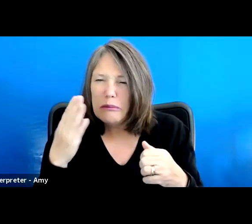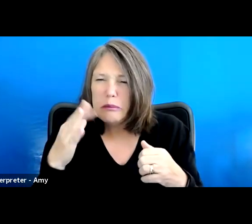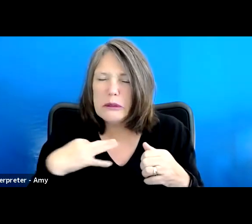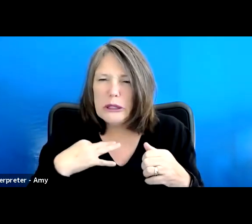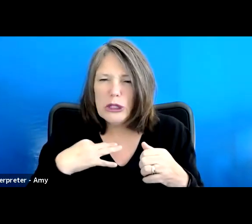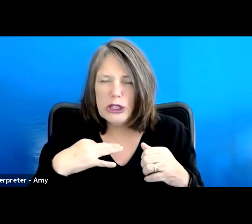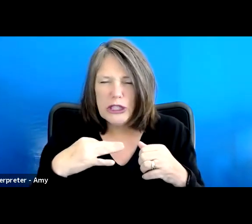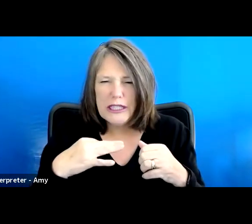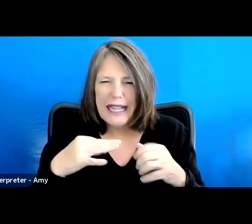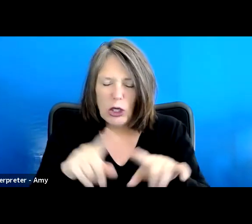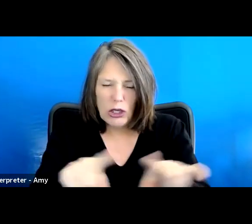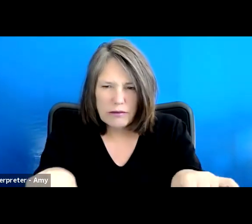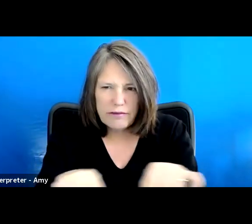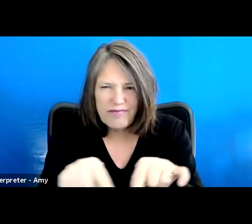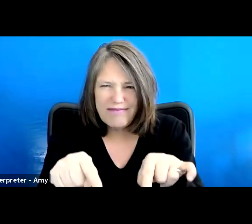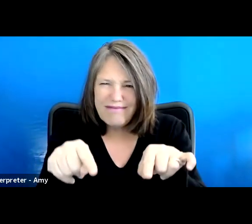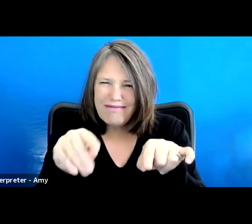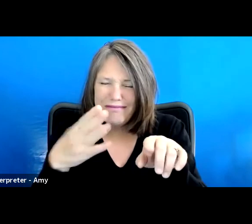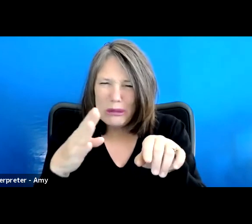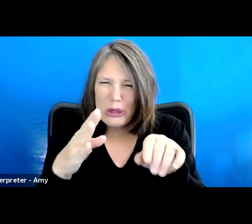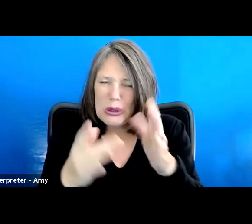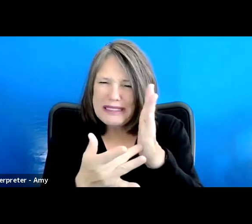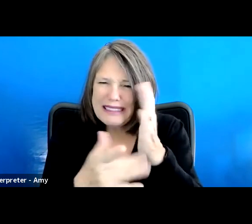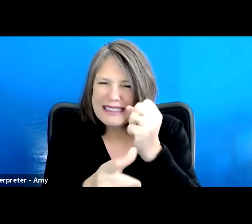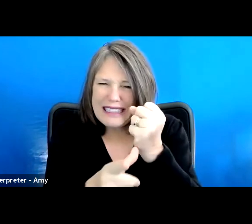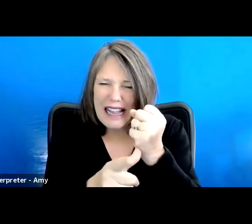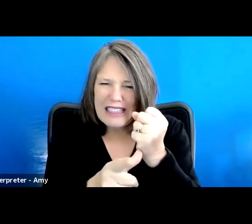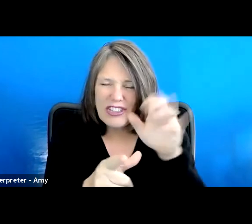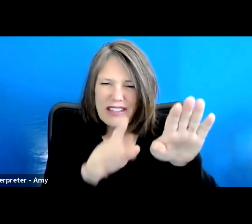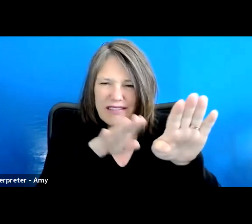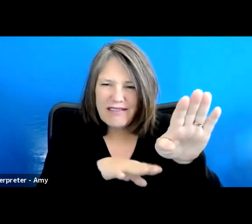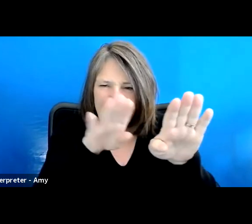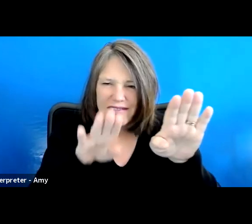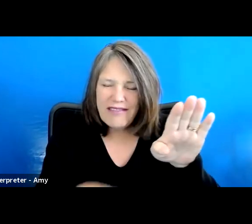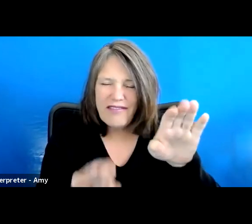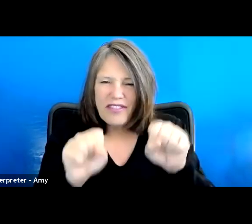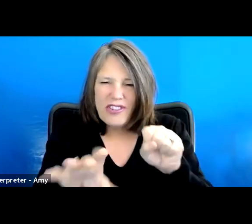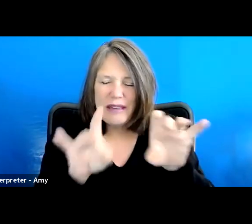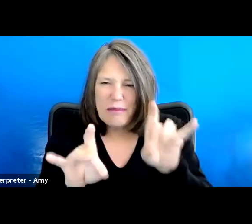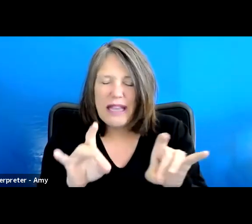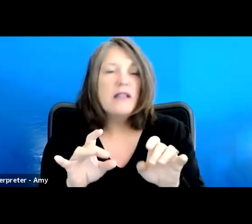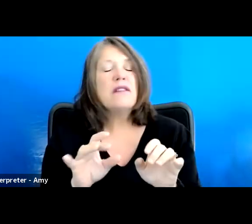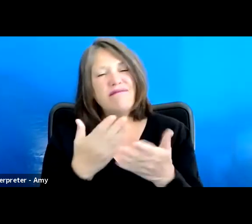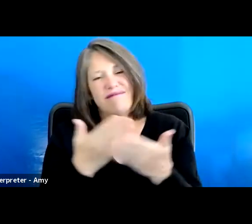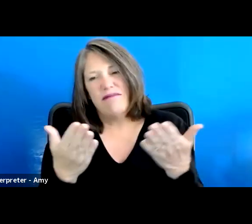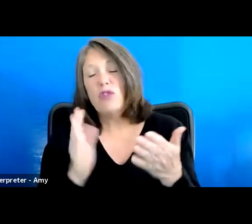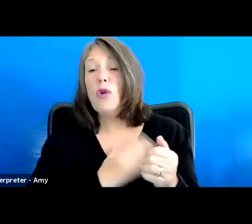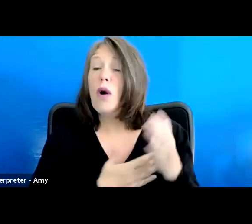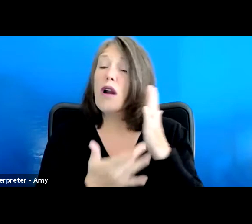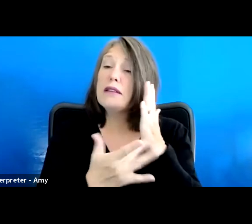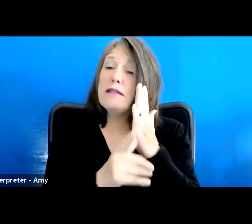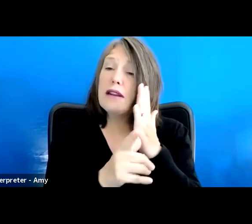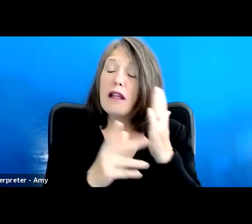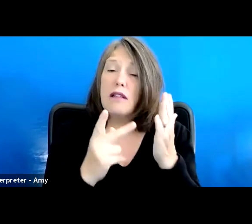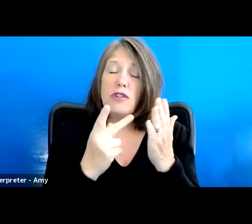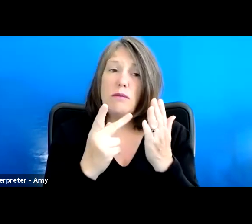technology that's blue and has 4 white squares to select options from. So our assistive technology